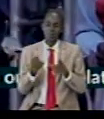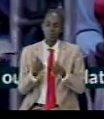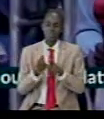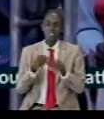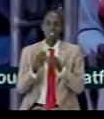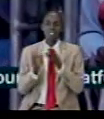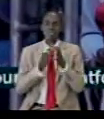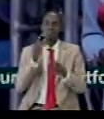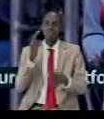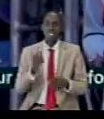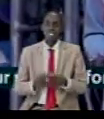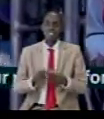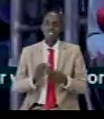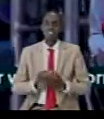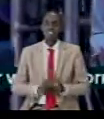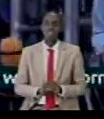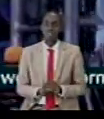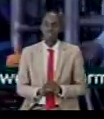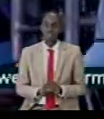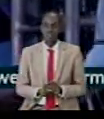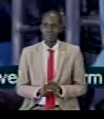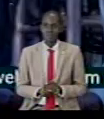Jesus' name.